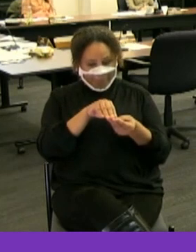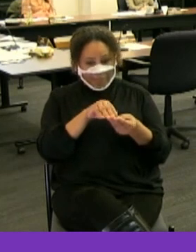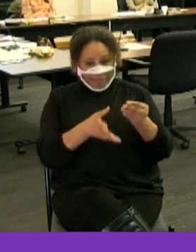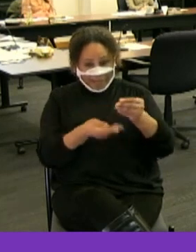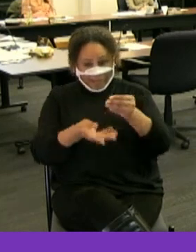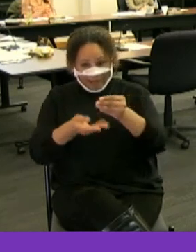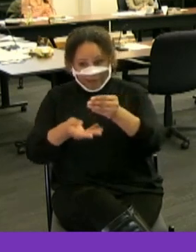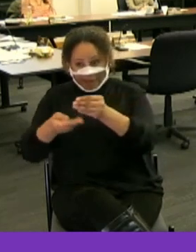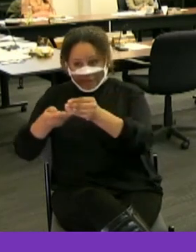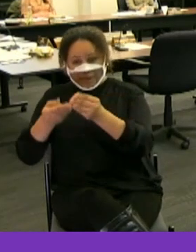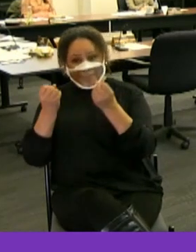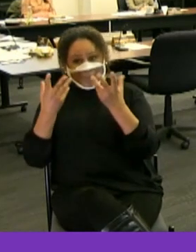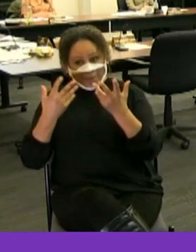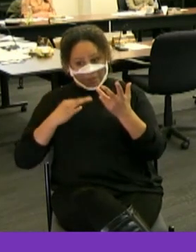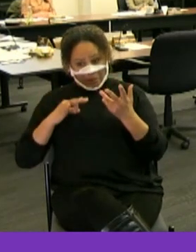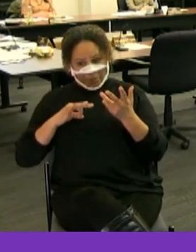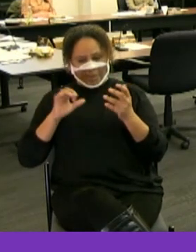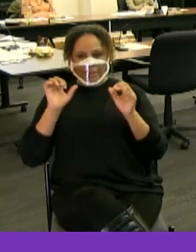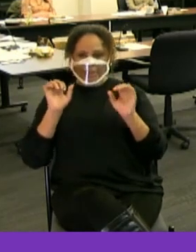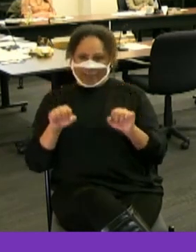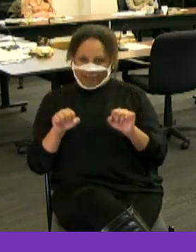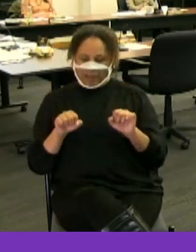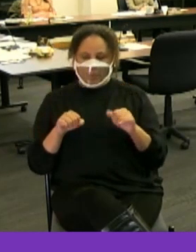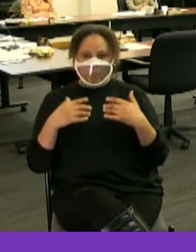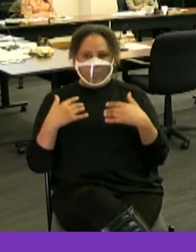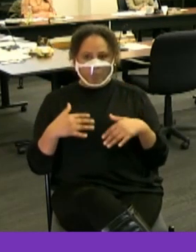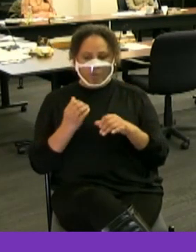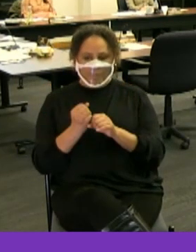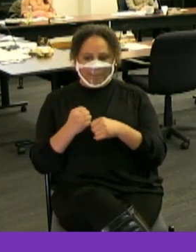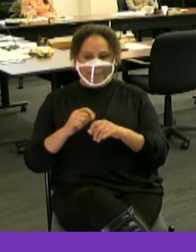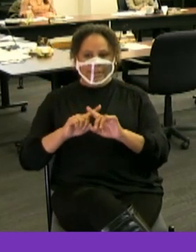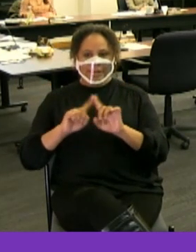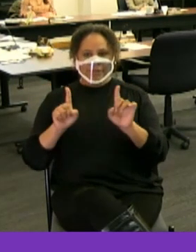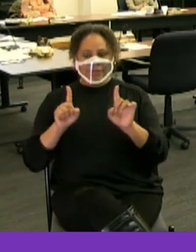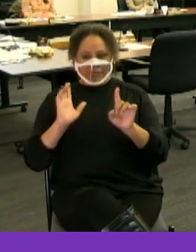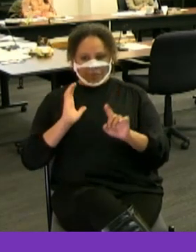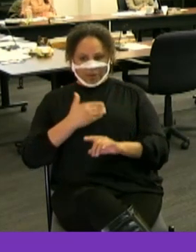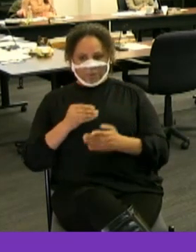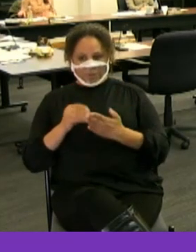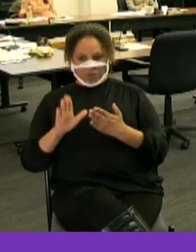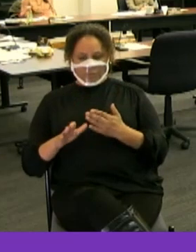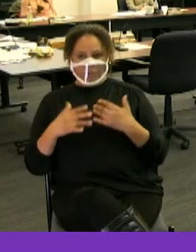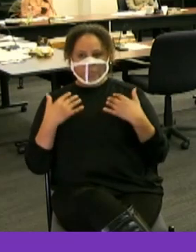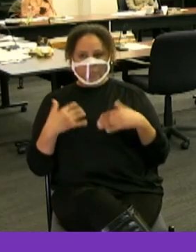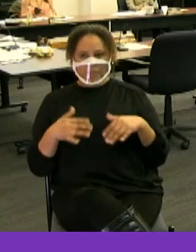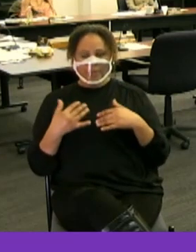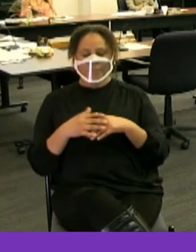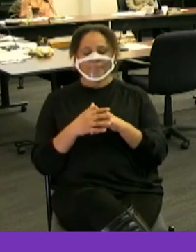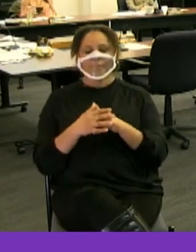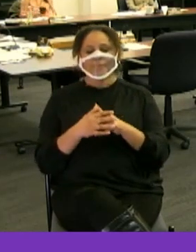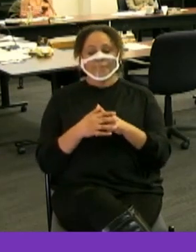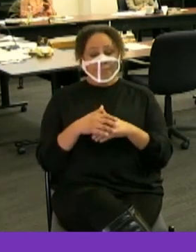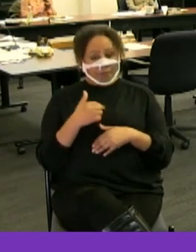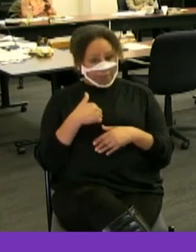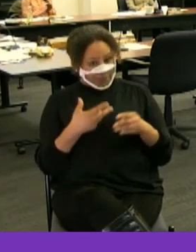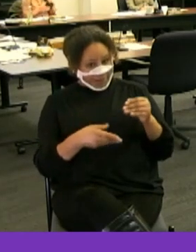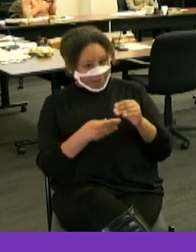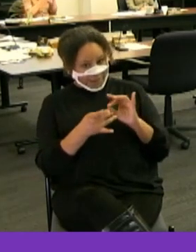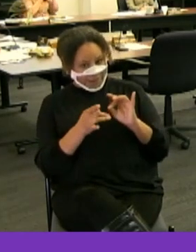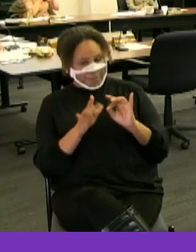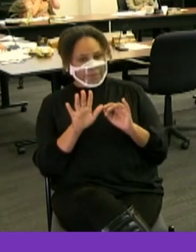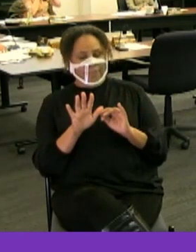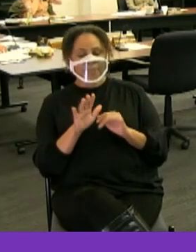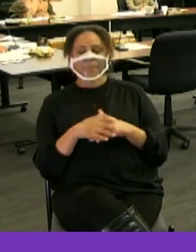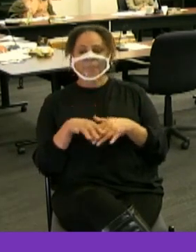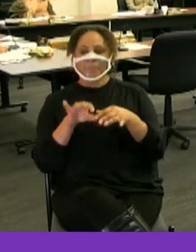over many credits, it can make a difference for our students. I'm going to add something too. Go for it.